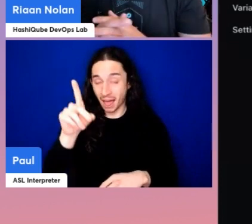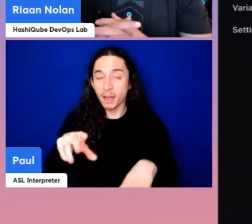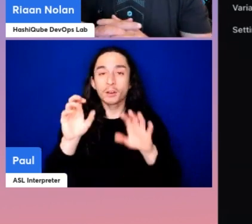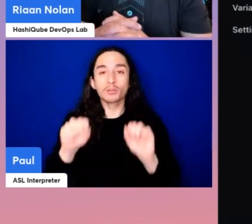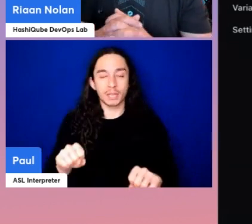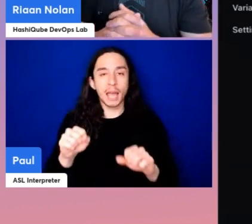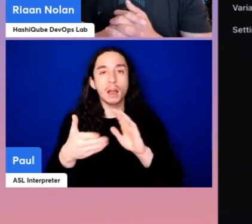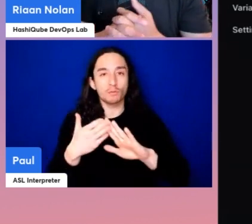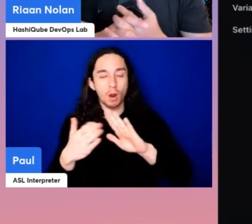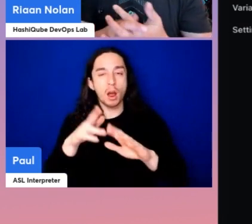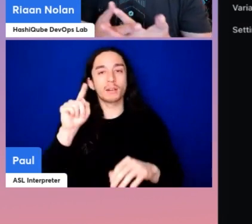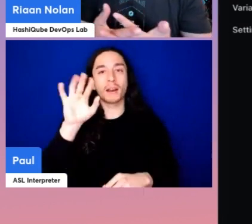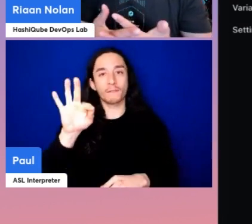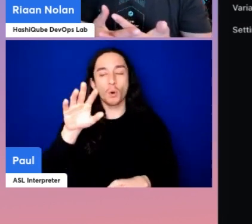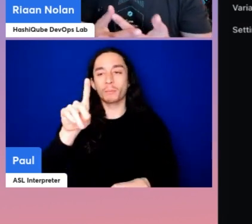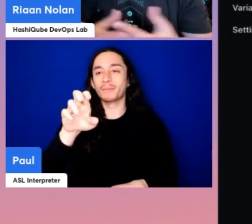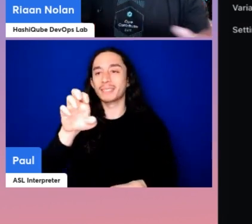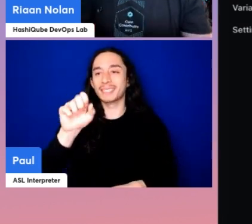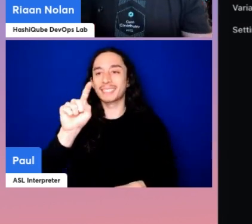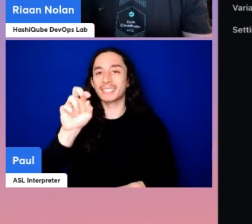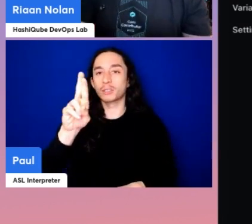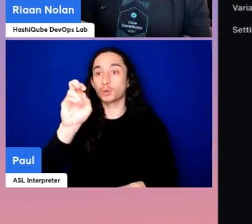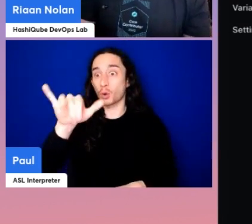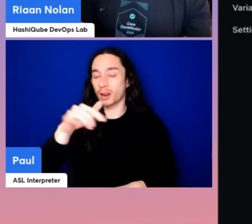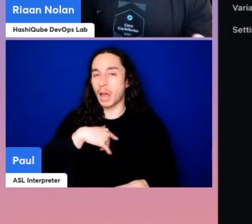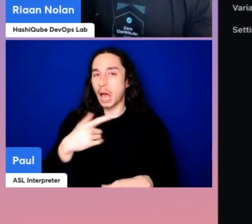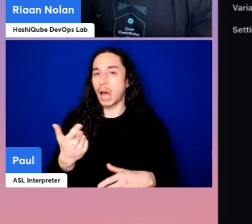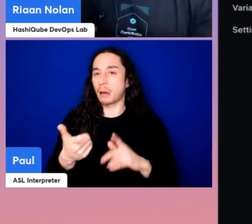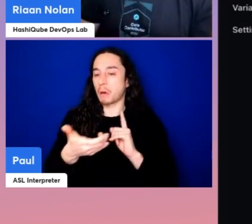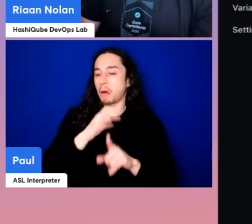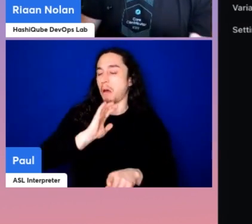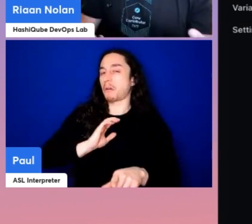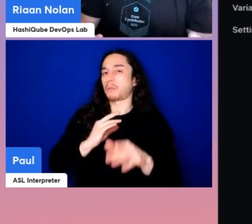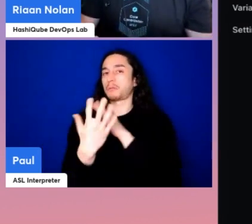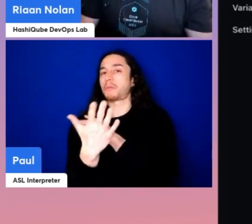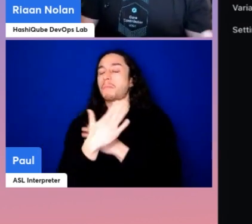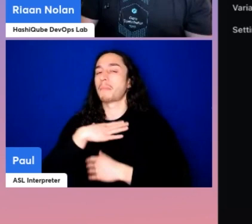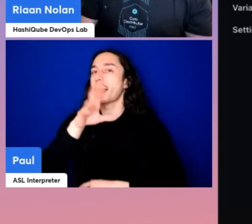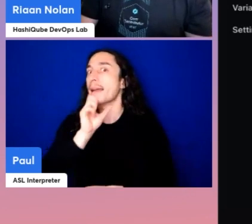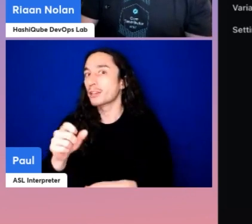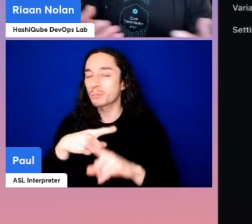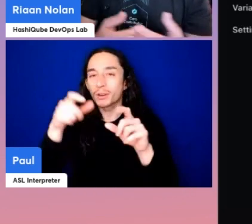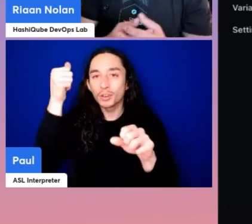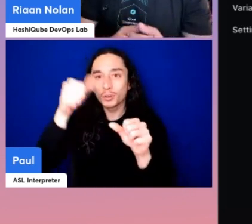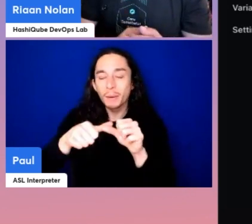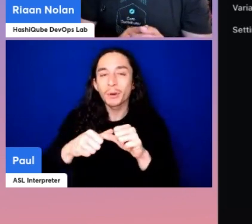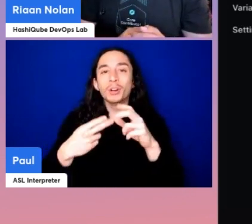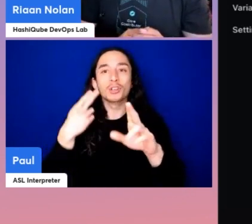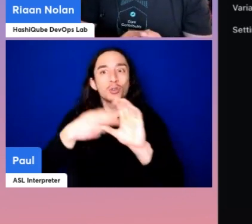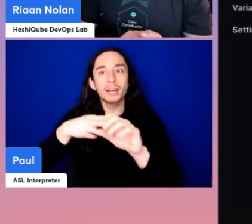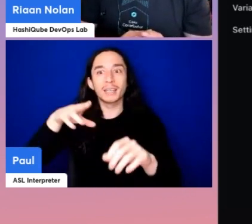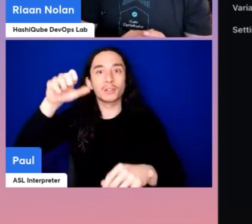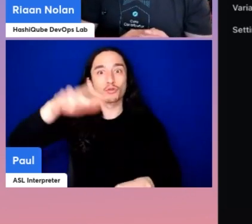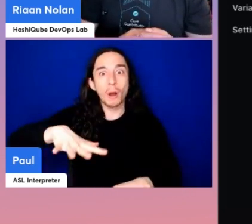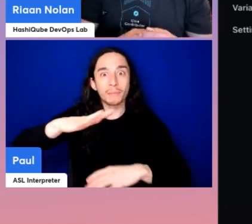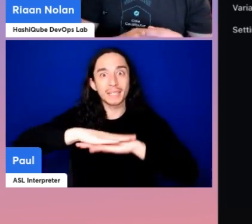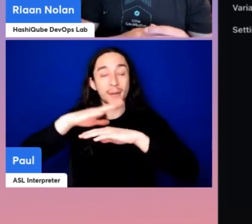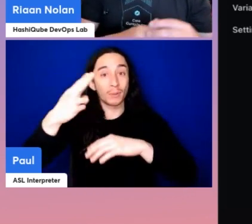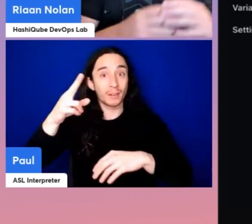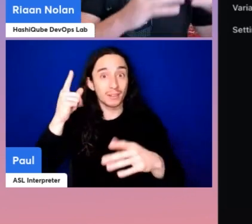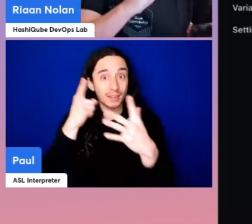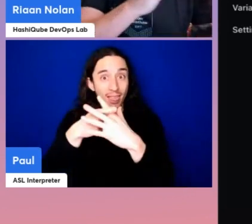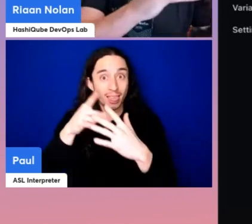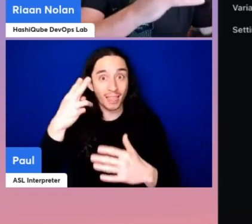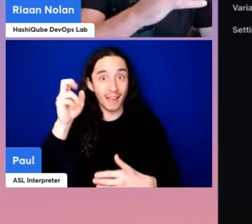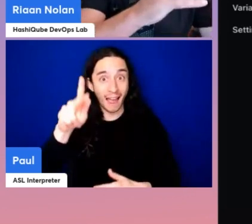Destroy. So I might be giving away my age, but for those of you who remember Johnny Drop Tables hack, well, that means that